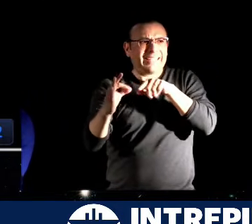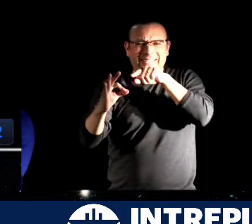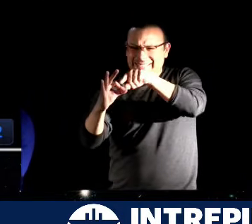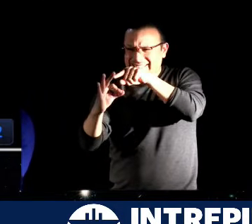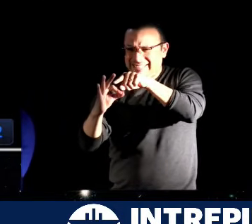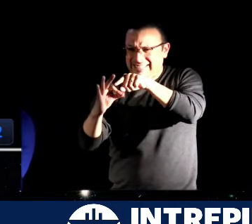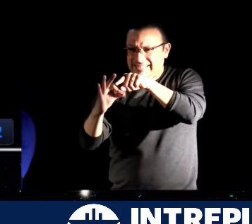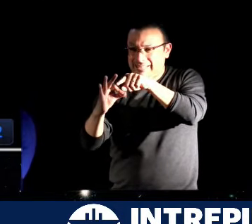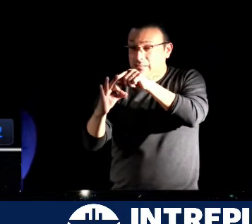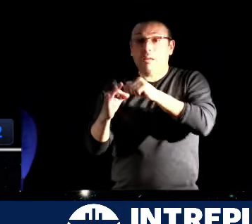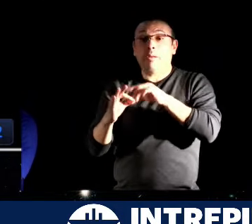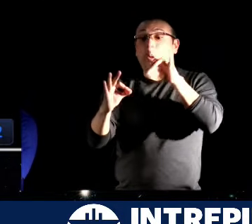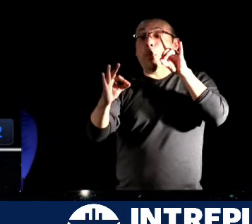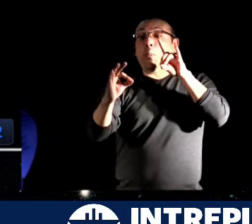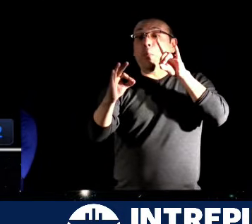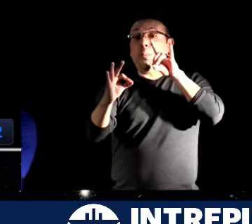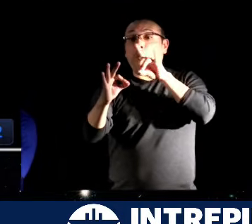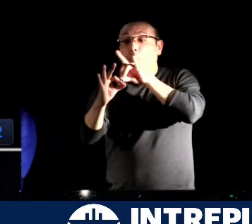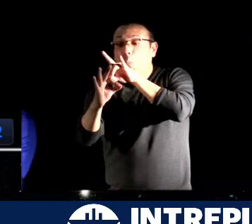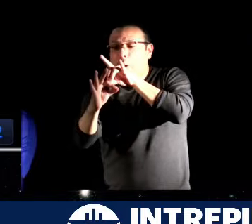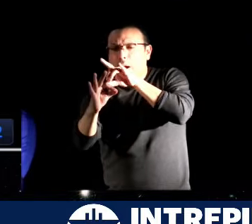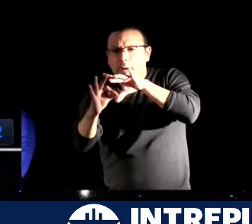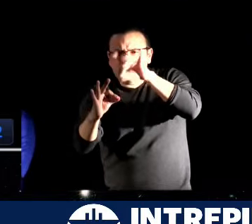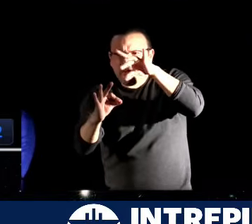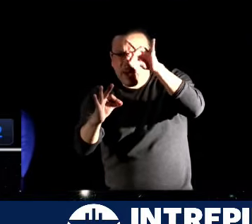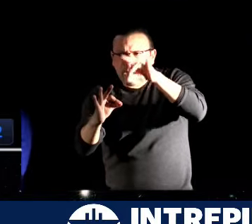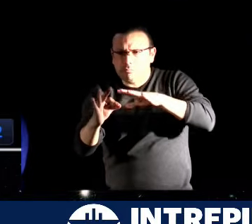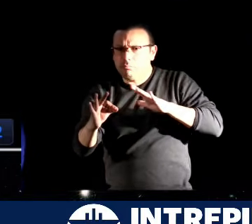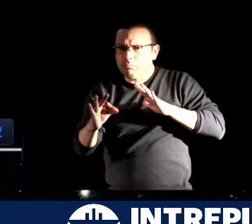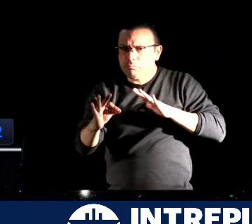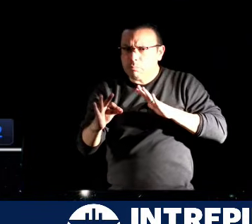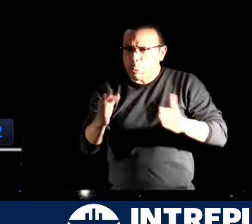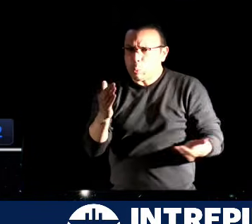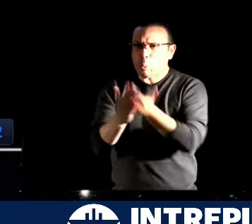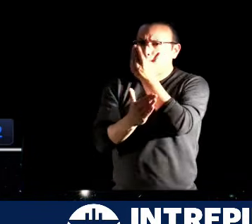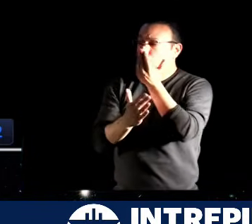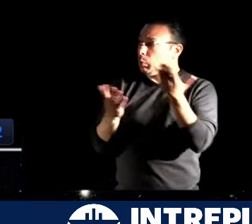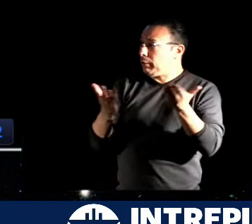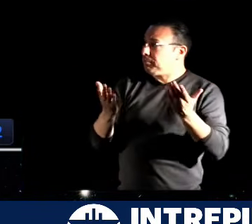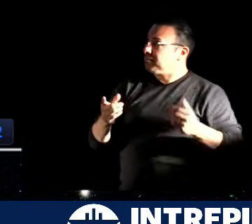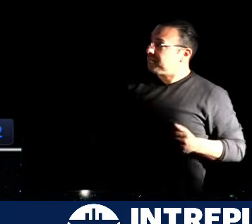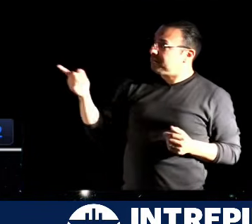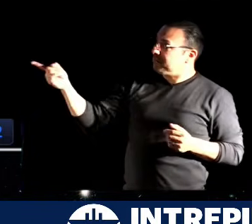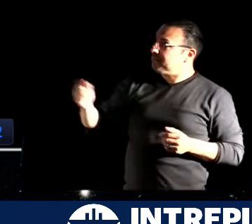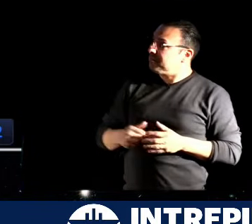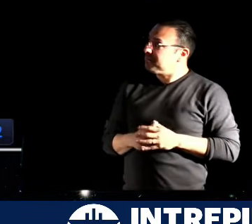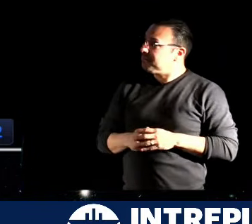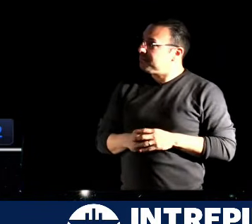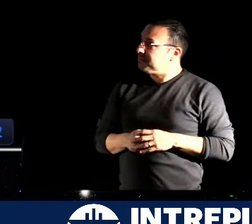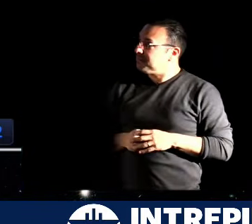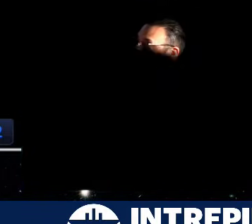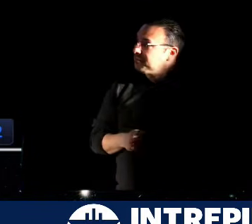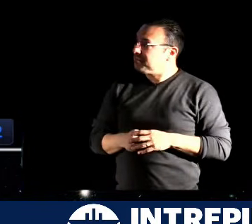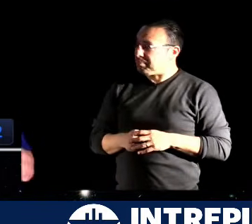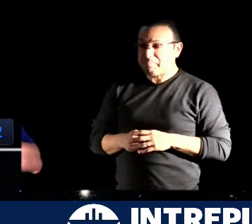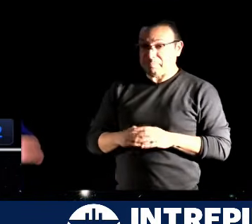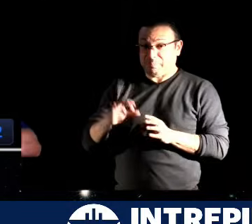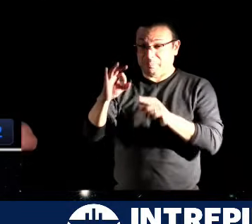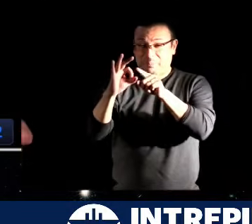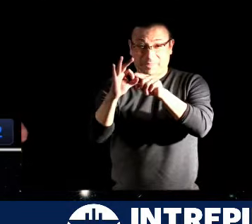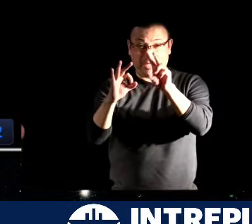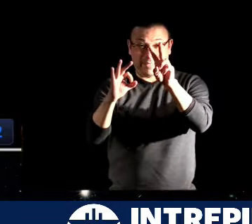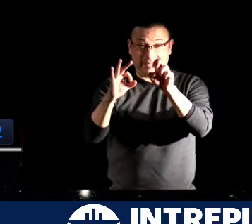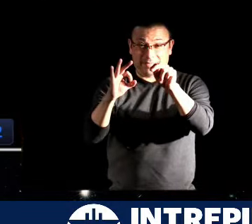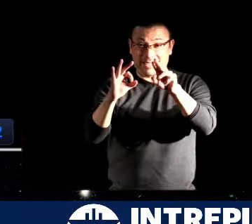really unprecedented. Let me tell you about this. When we look at the surface of Venus, there is